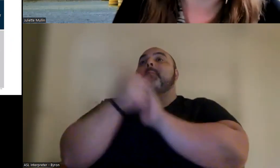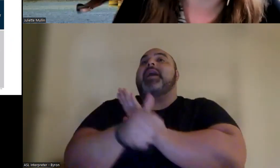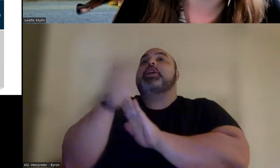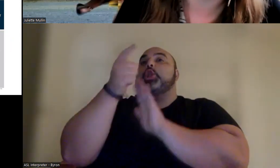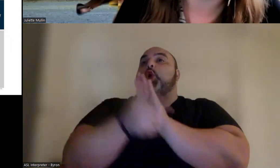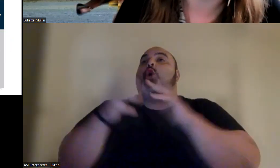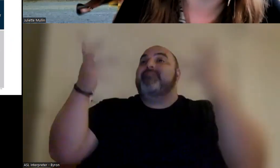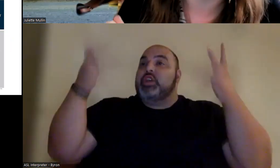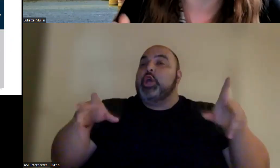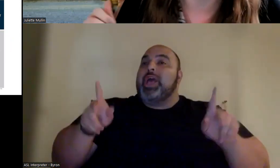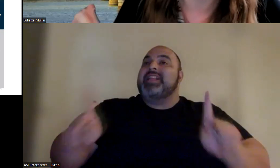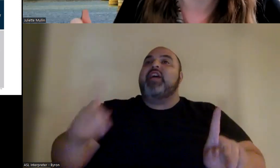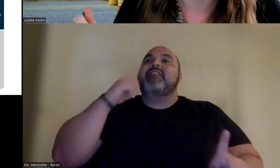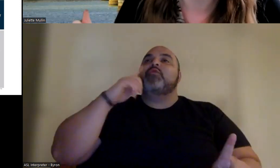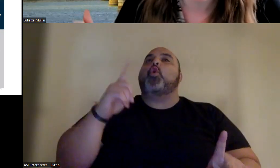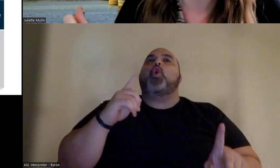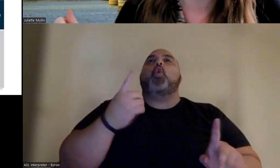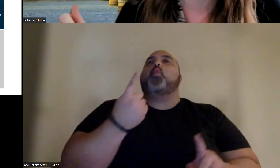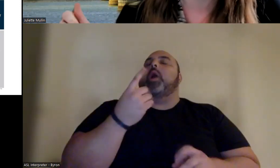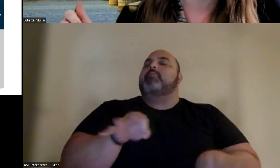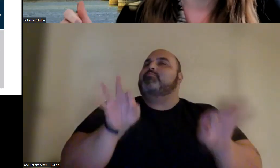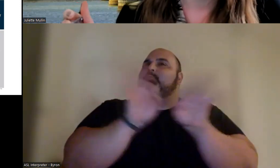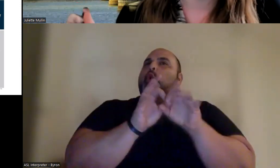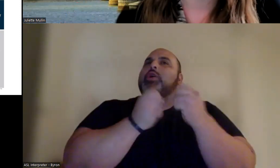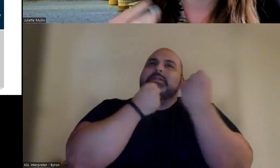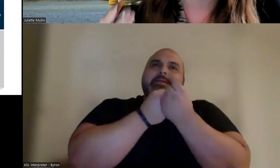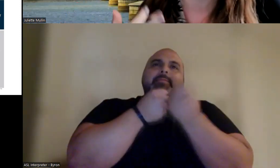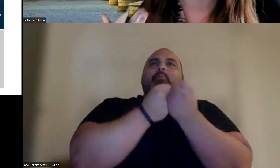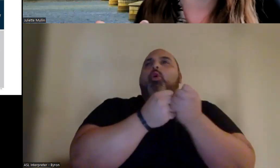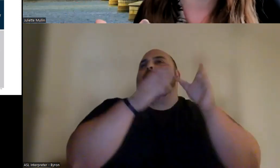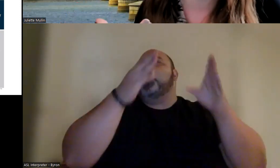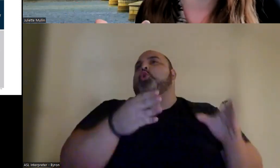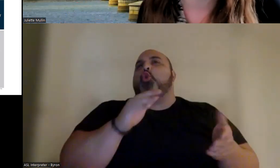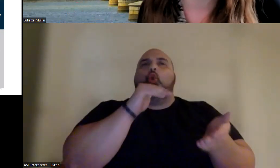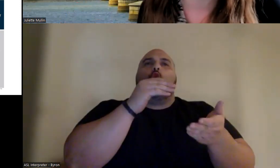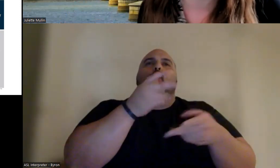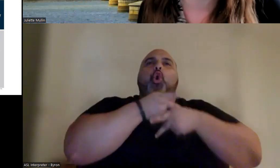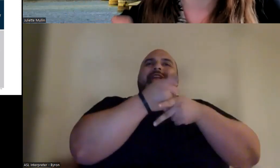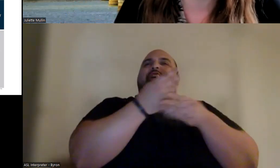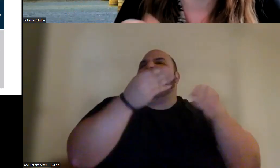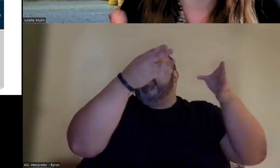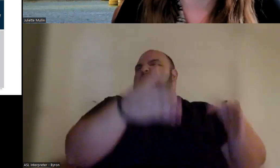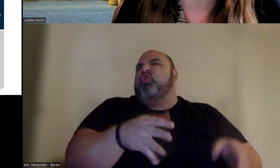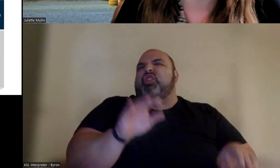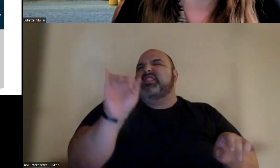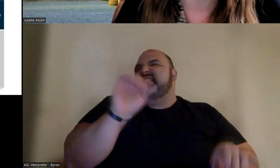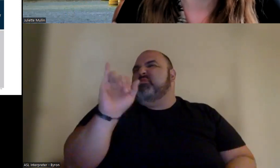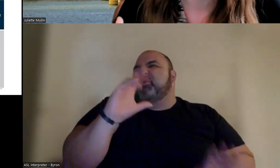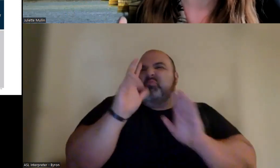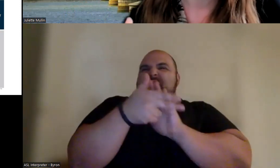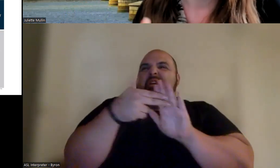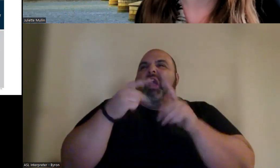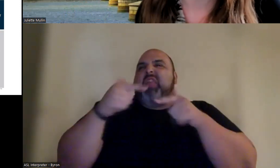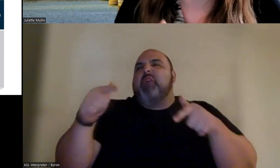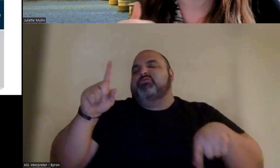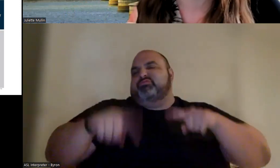an essential caregiver or support person or a similar type of designation. The language can